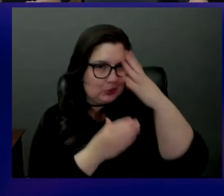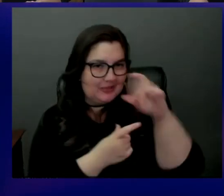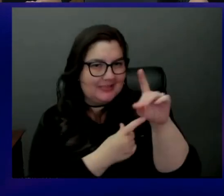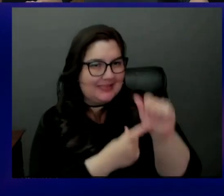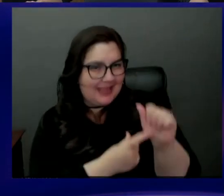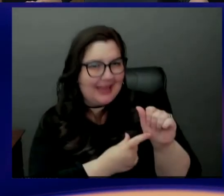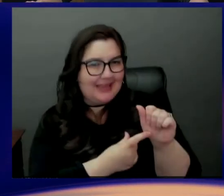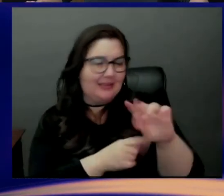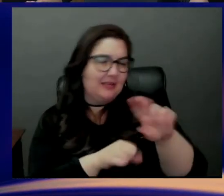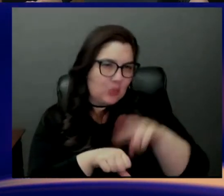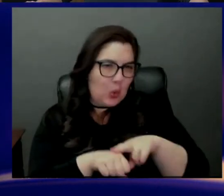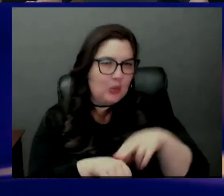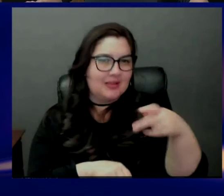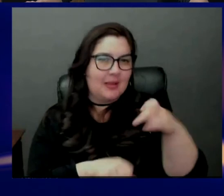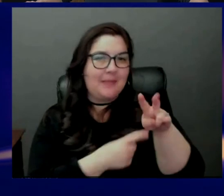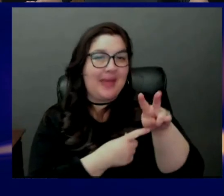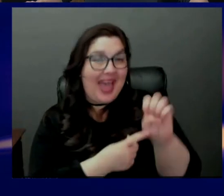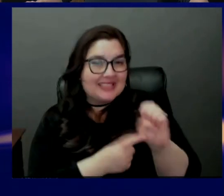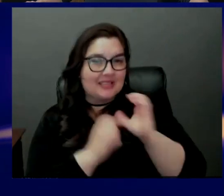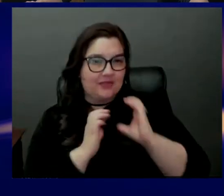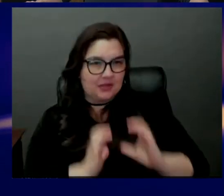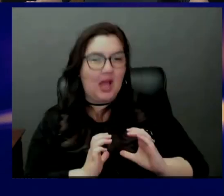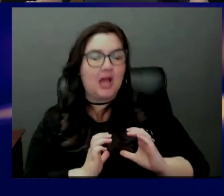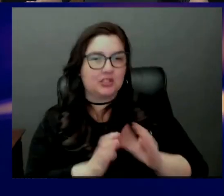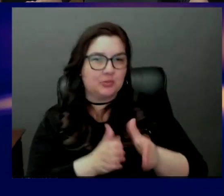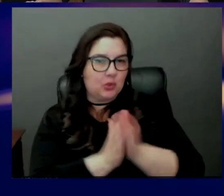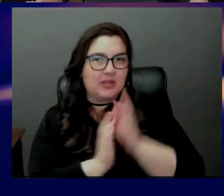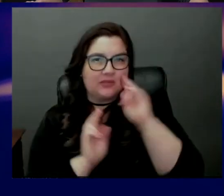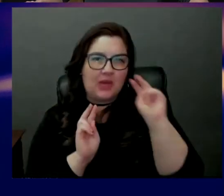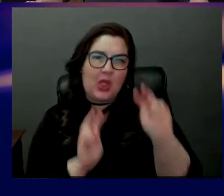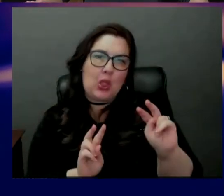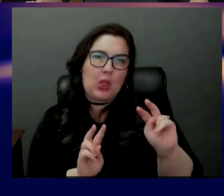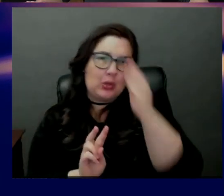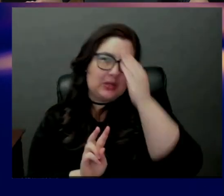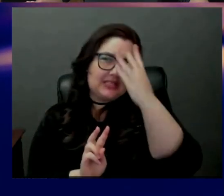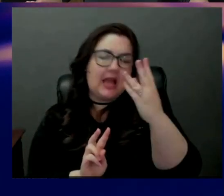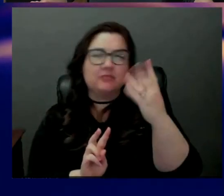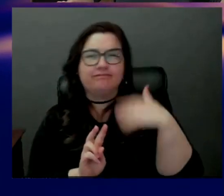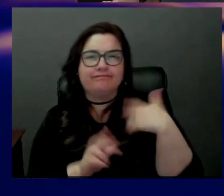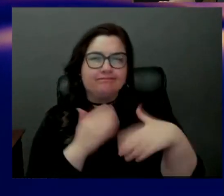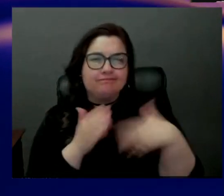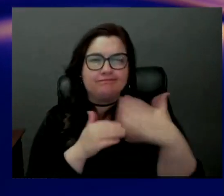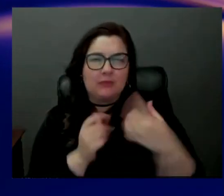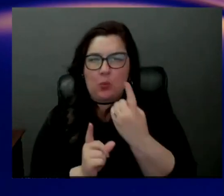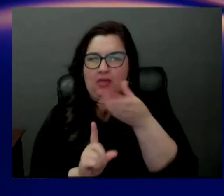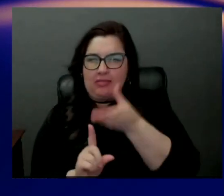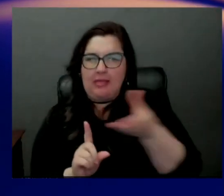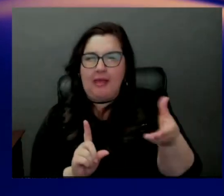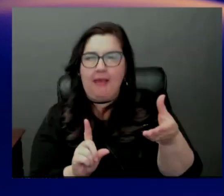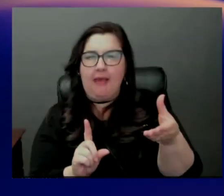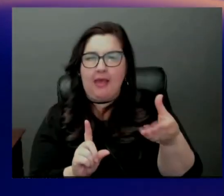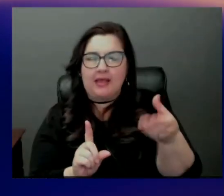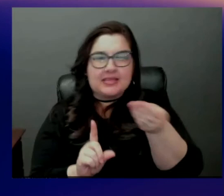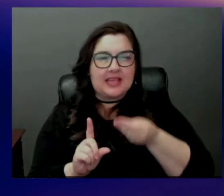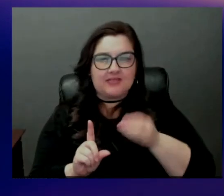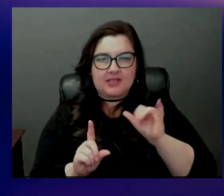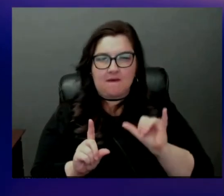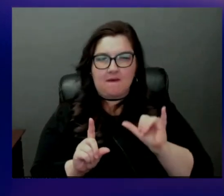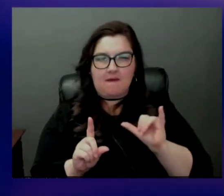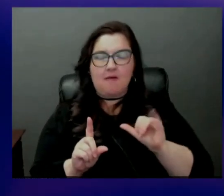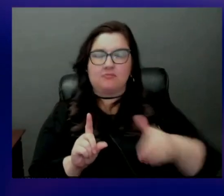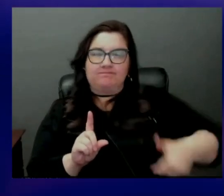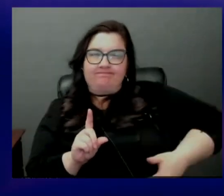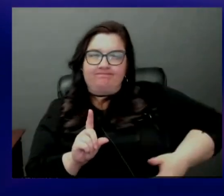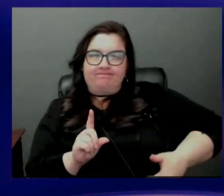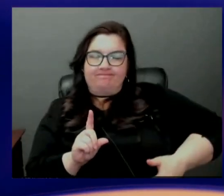data, passive customer requests. When we look at our data and we see, seems like people are stumbling over this one thing, that gives us a strong clue, a strong signal that we